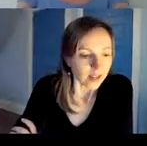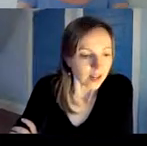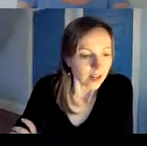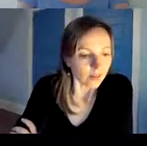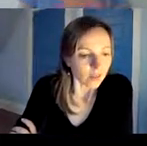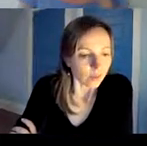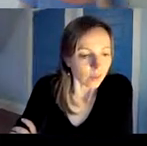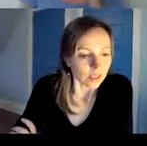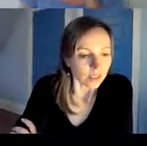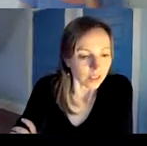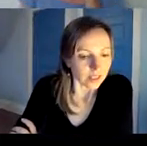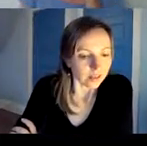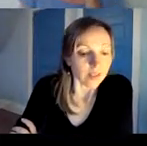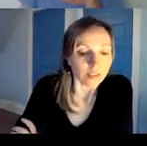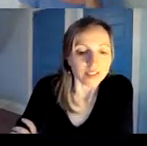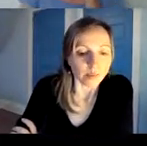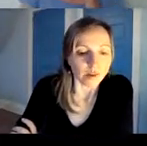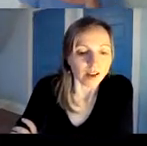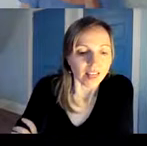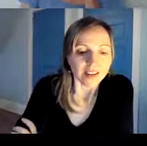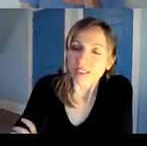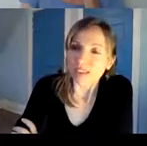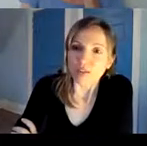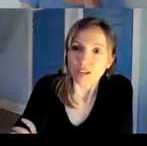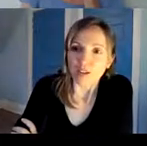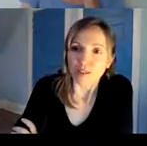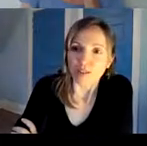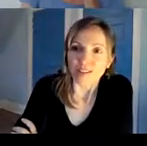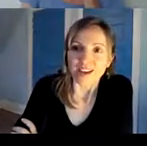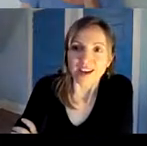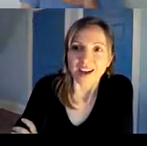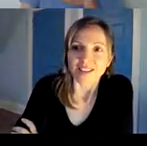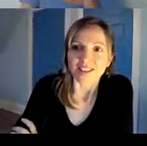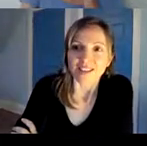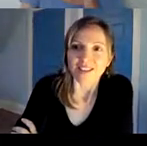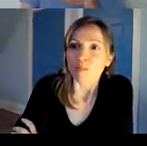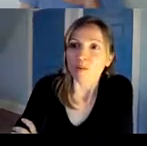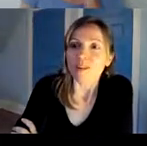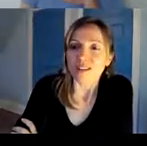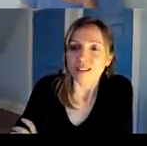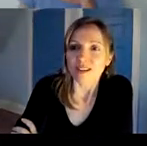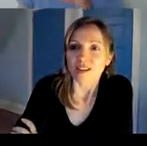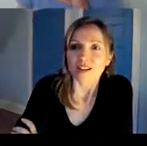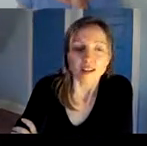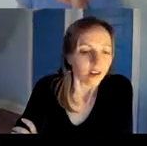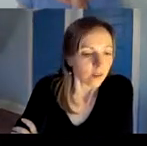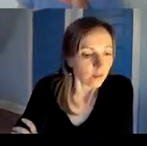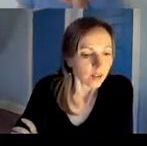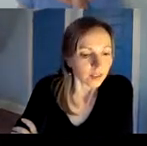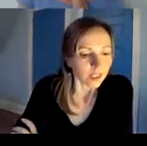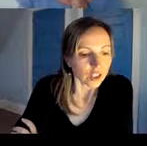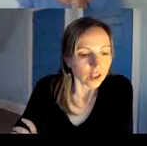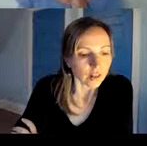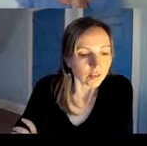work, he often quotes this or gives this number, 9,000 caterpillars, as the number that is necessary